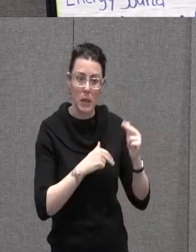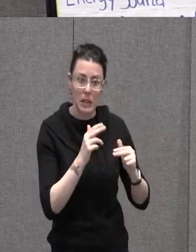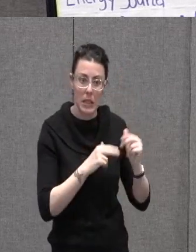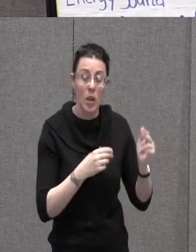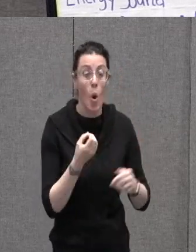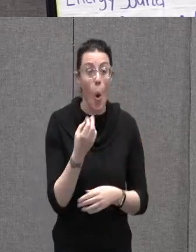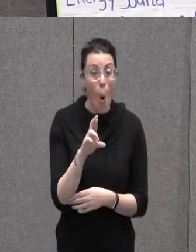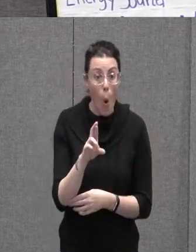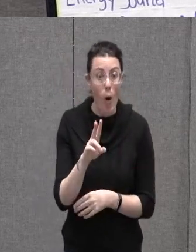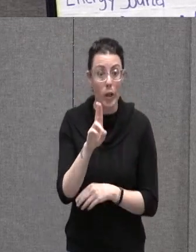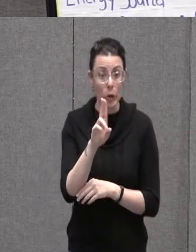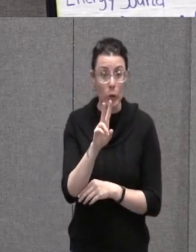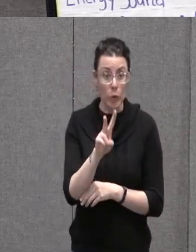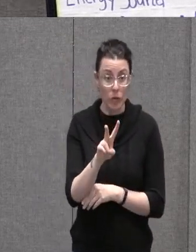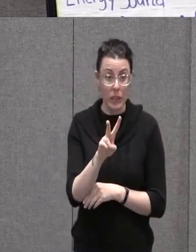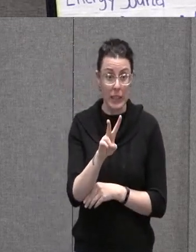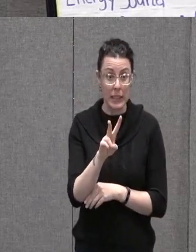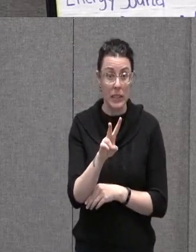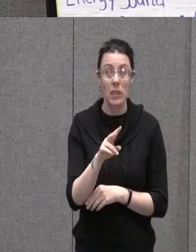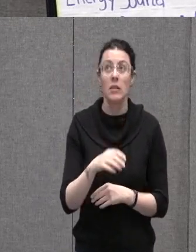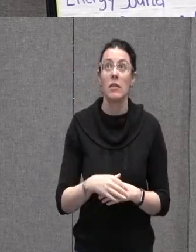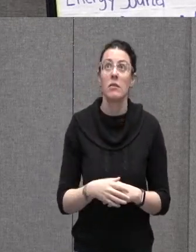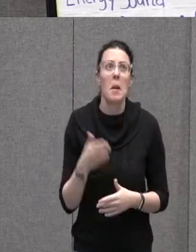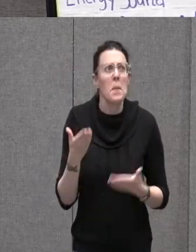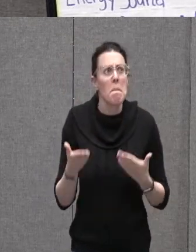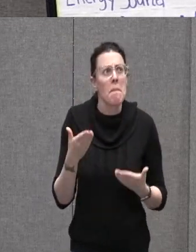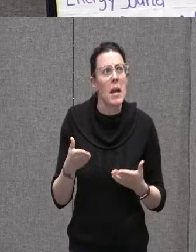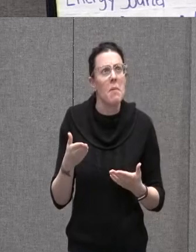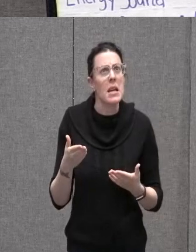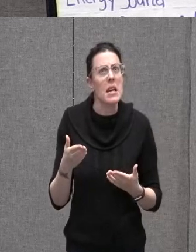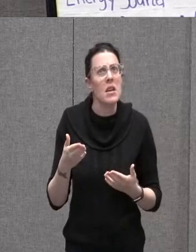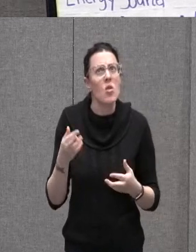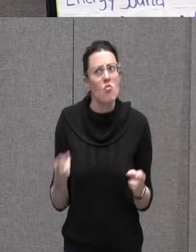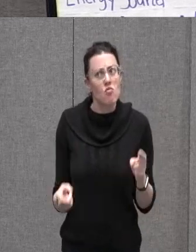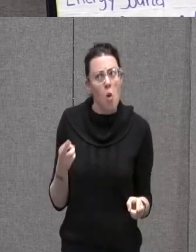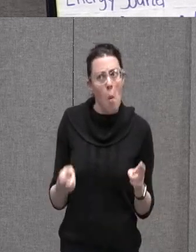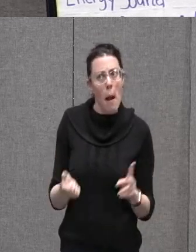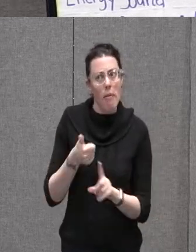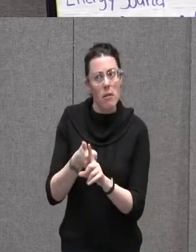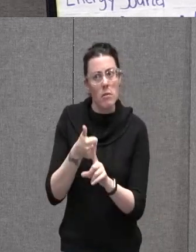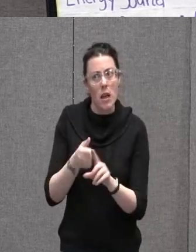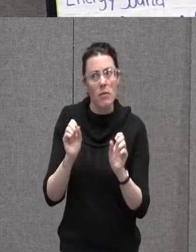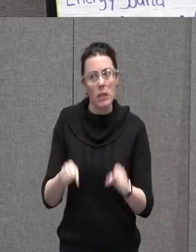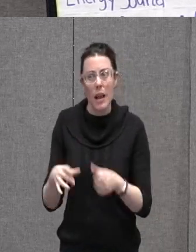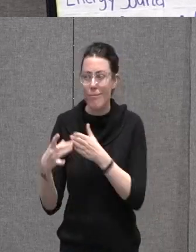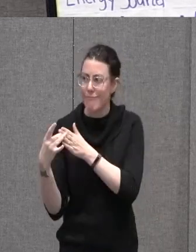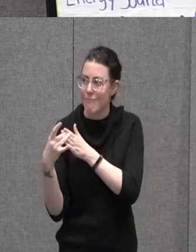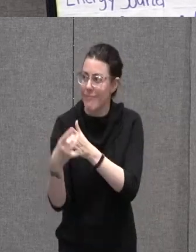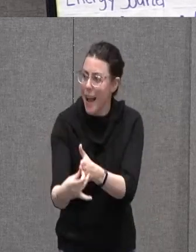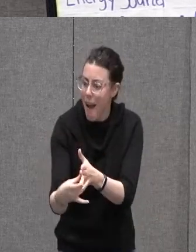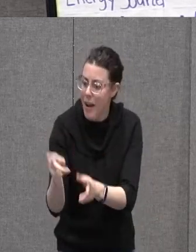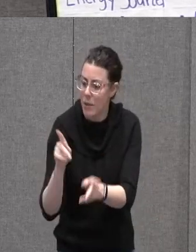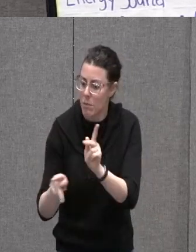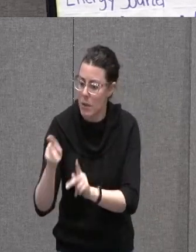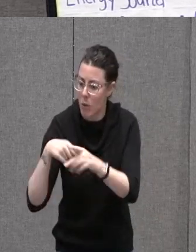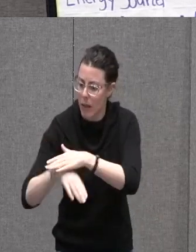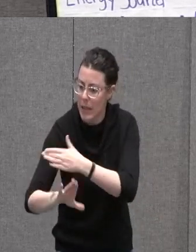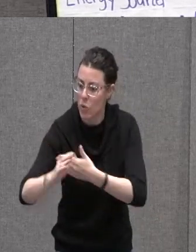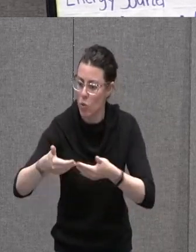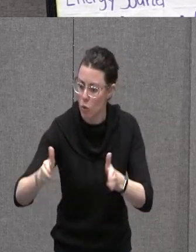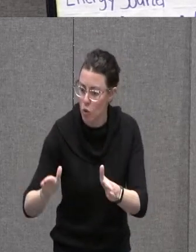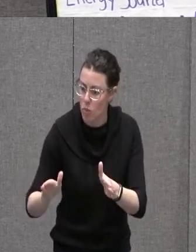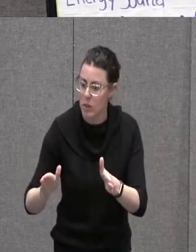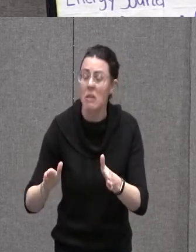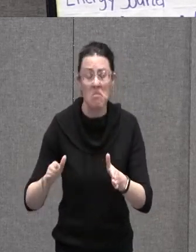certain rooms, bringing supplies in and out. There's so many different types of robots that they can think of. We mentioned